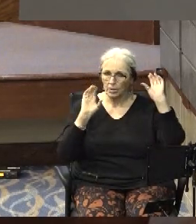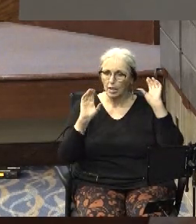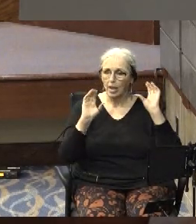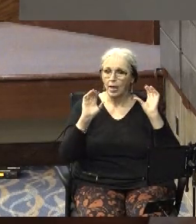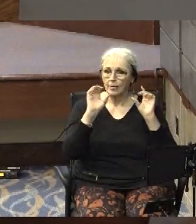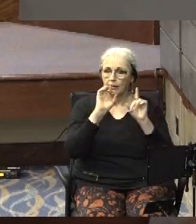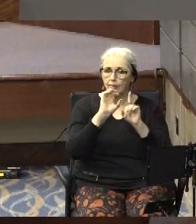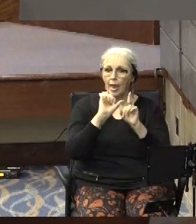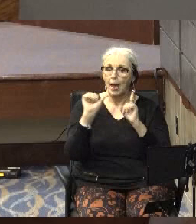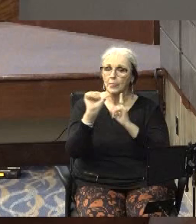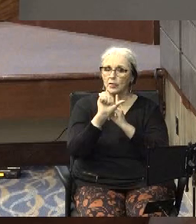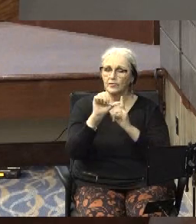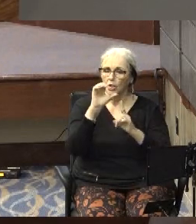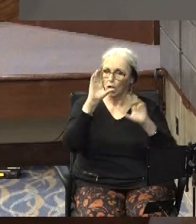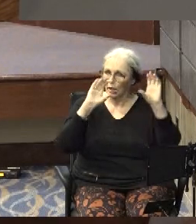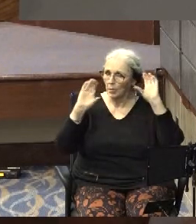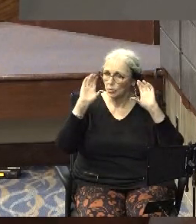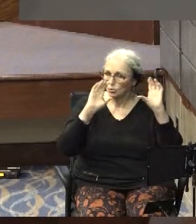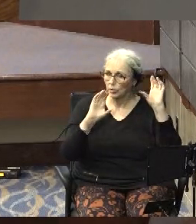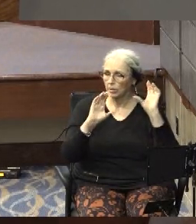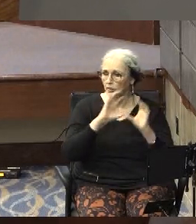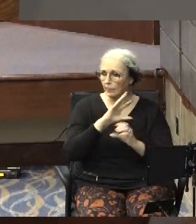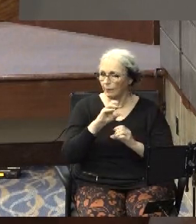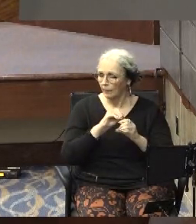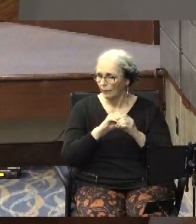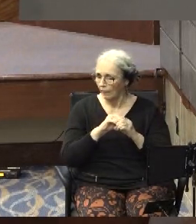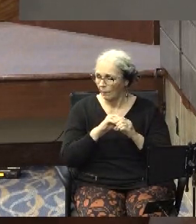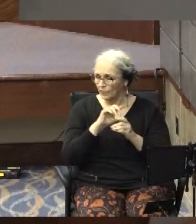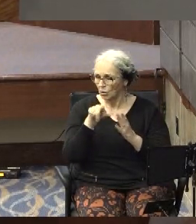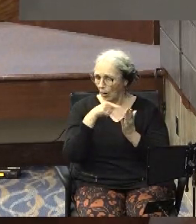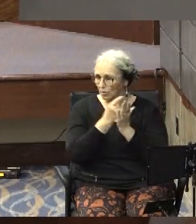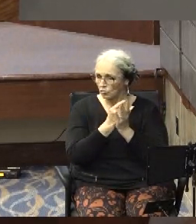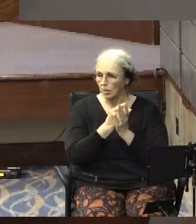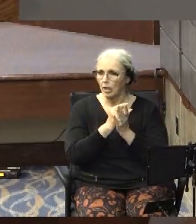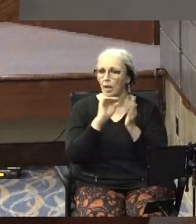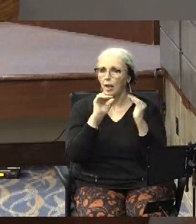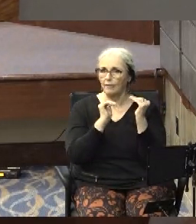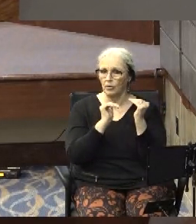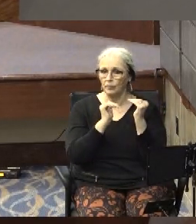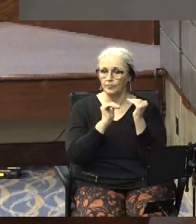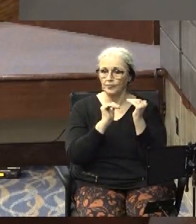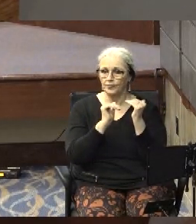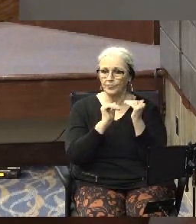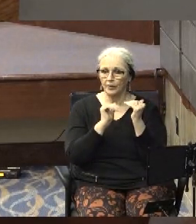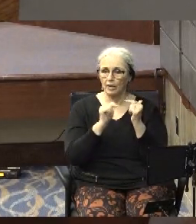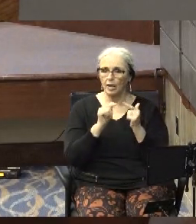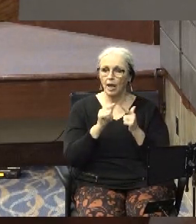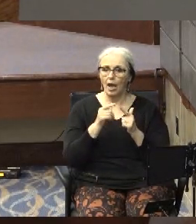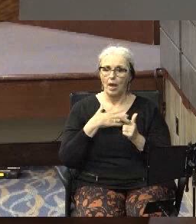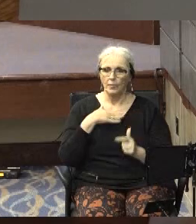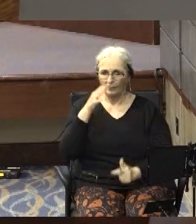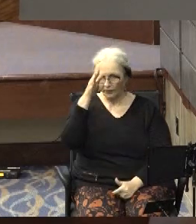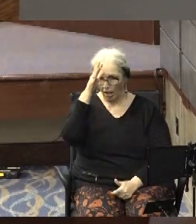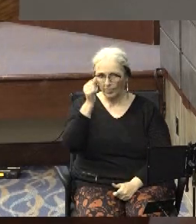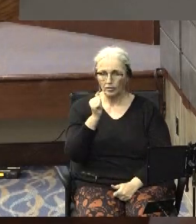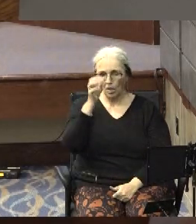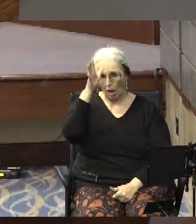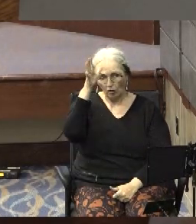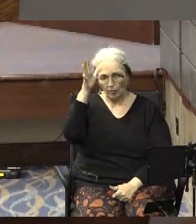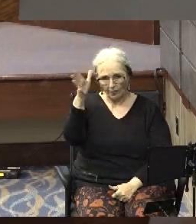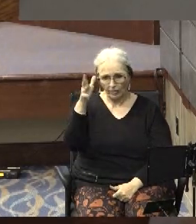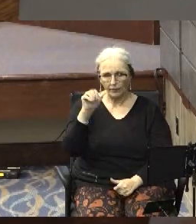atmospheric chemistry course was also taught at graduate level. Apart from that, I'm a father, a grandfather of